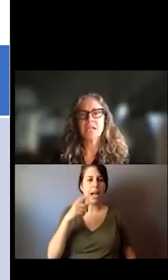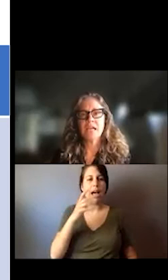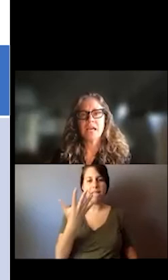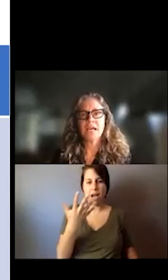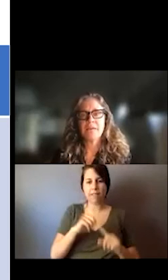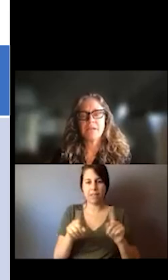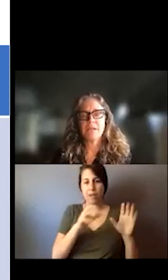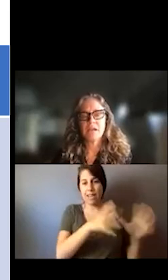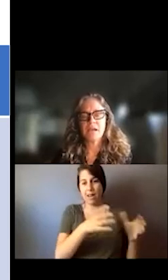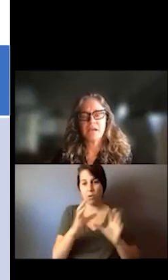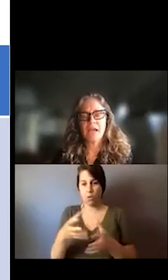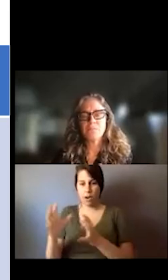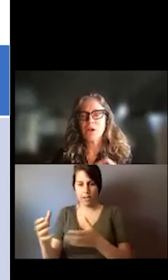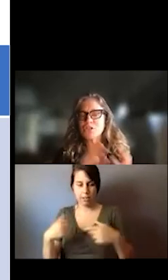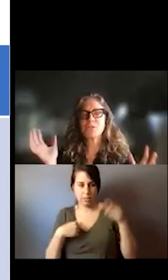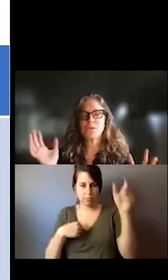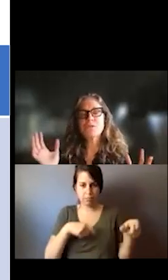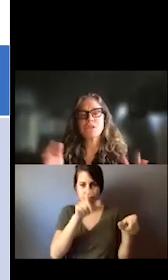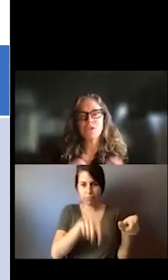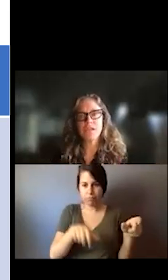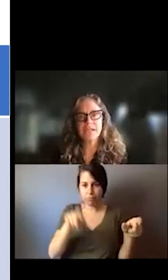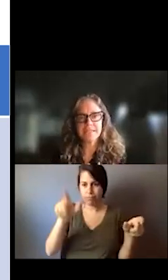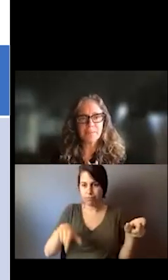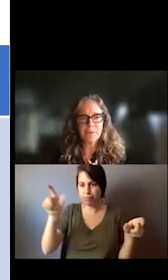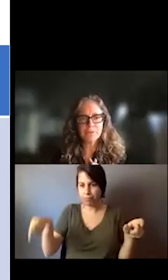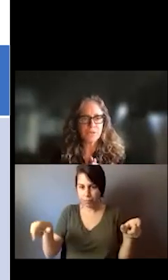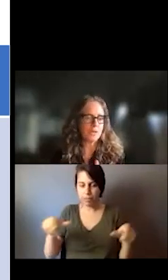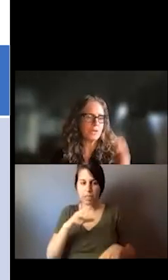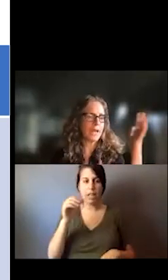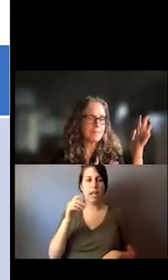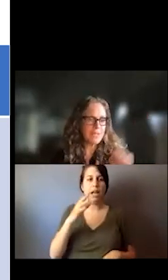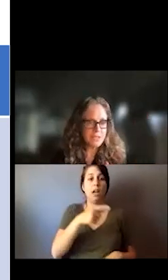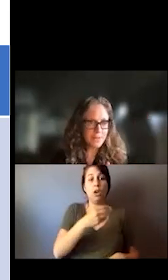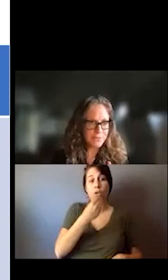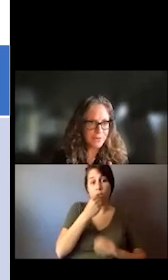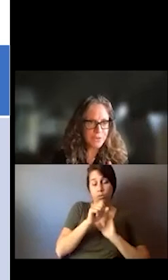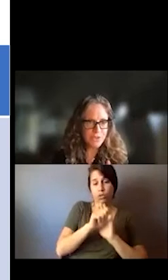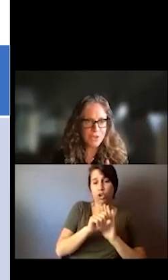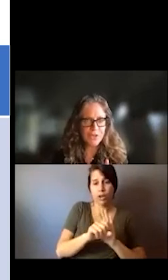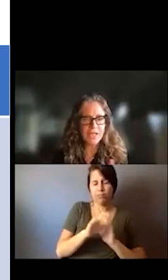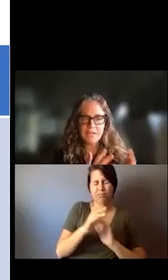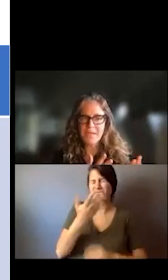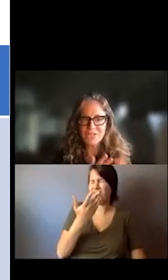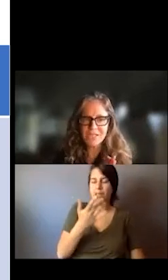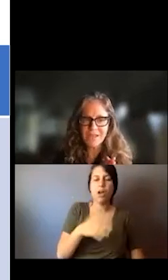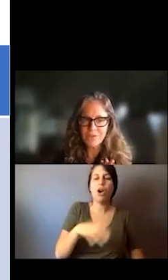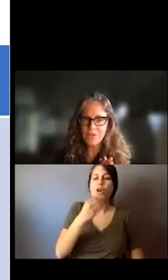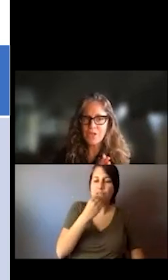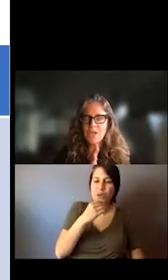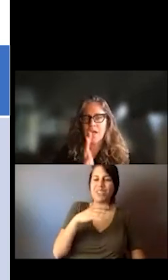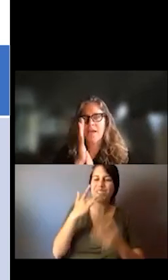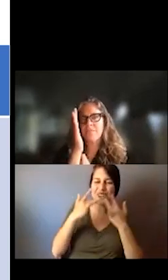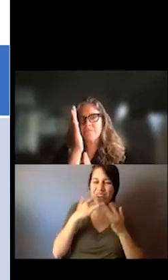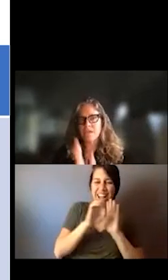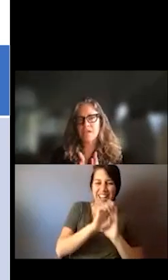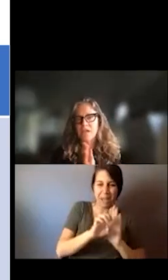categories here and marched through a food security example. So you could ask patients about food security at the patient